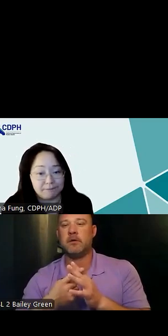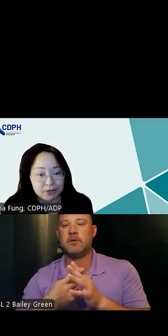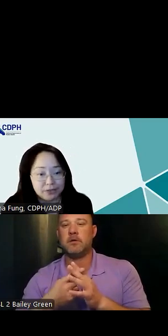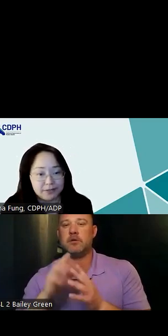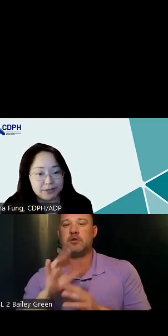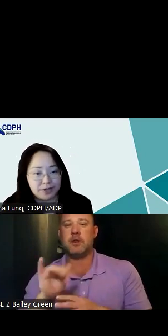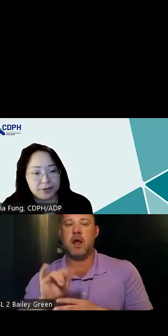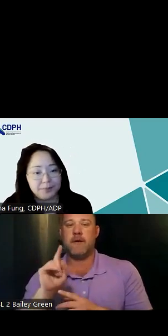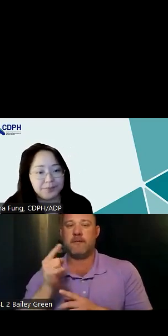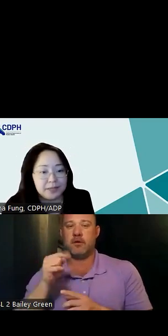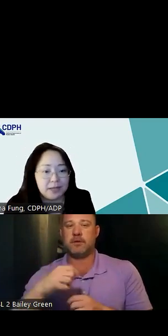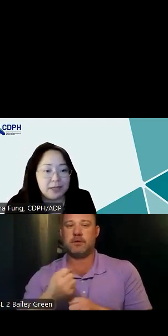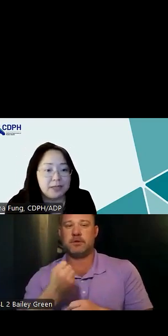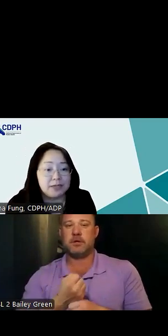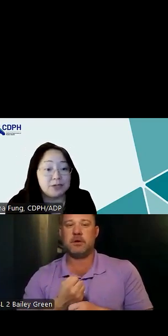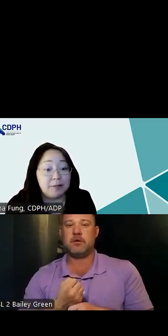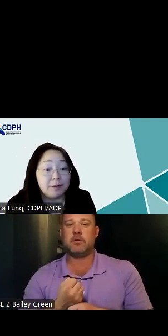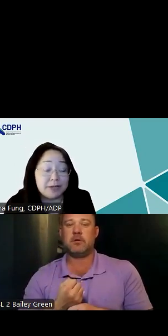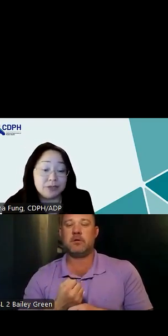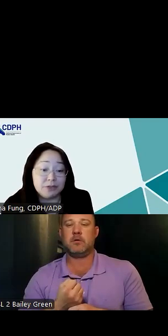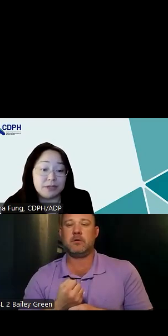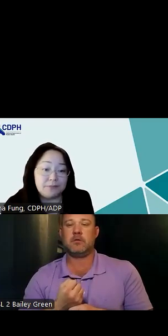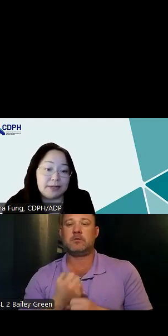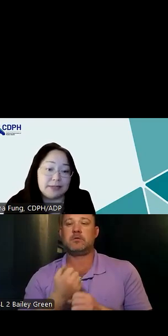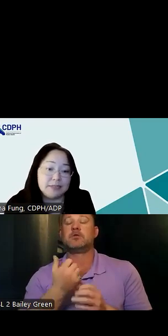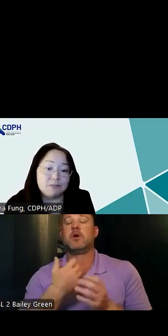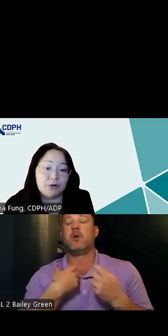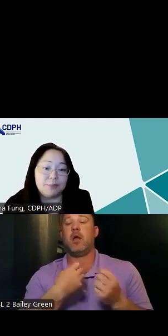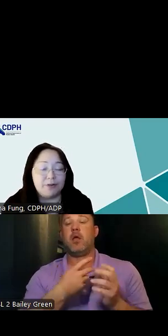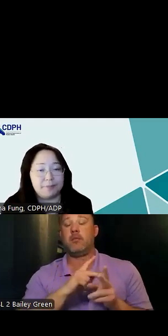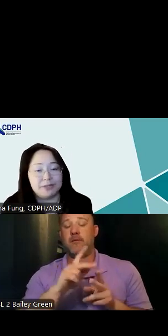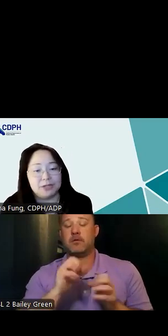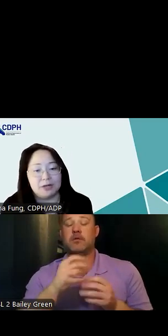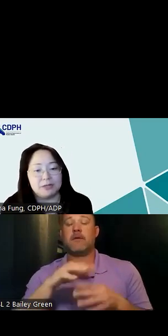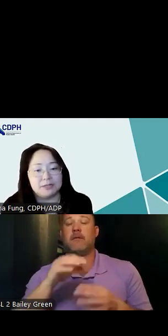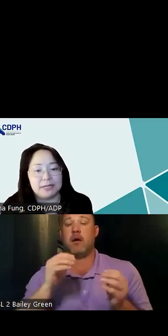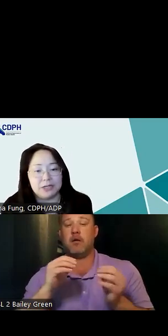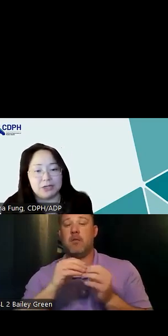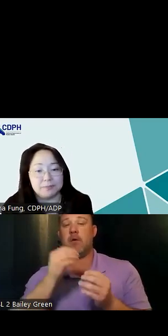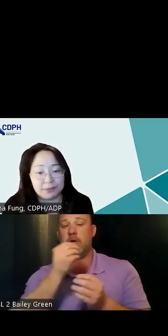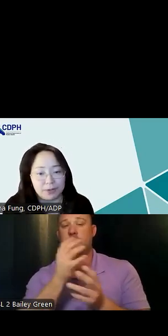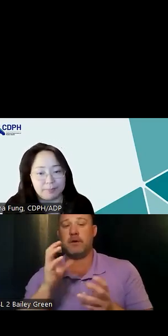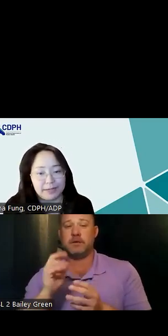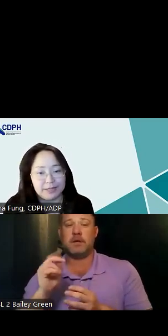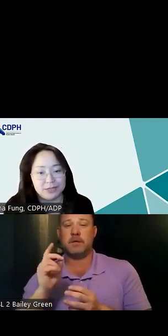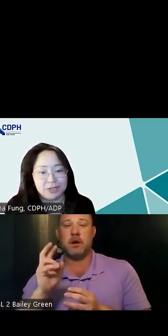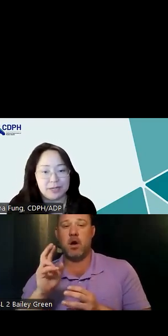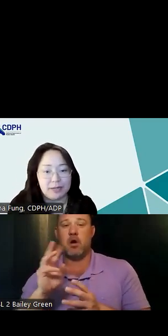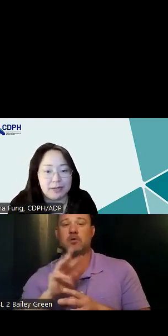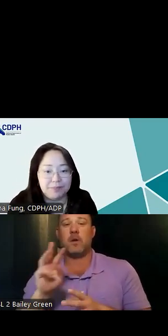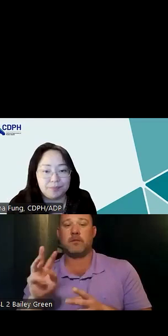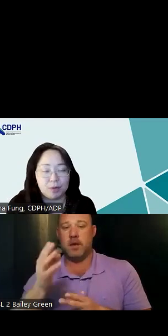on July 1st of this year. So health professionals can find more information on CNDR's